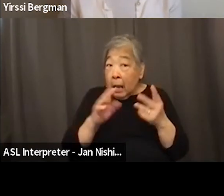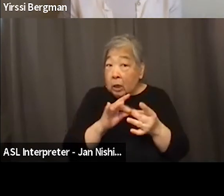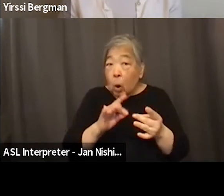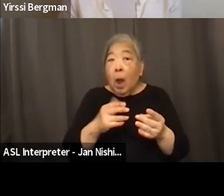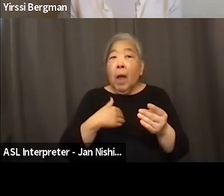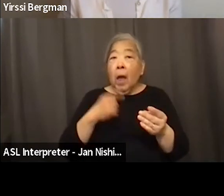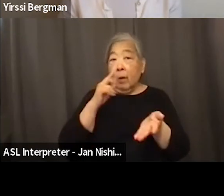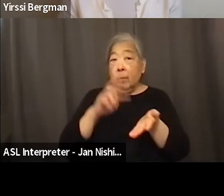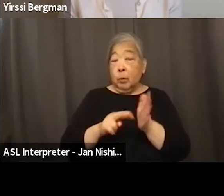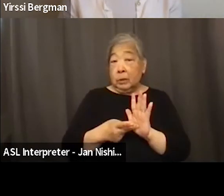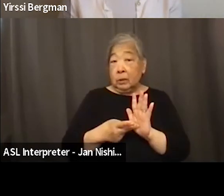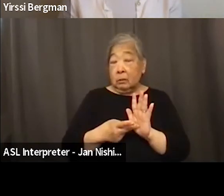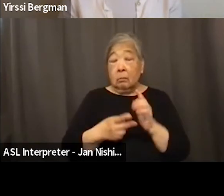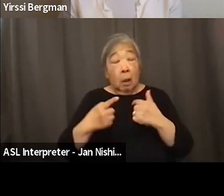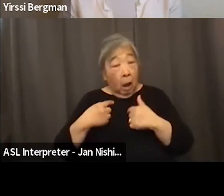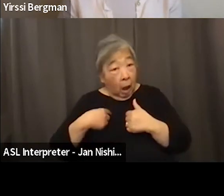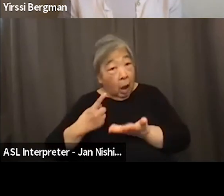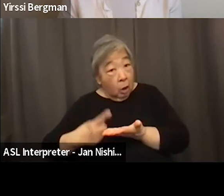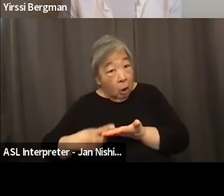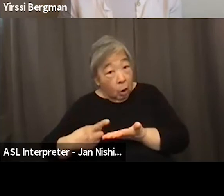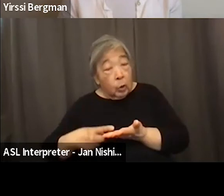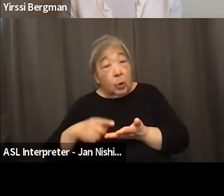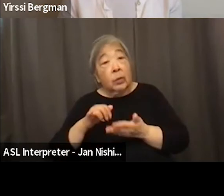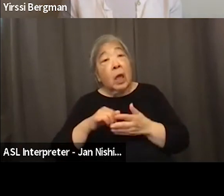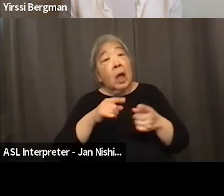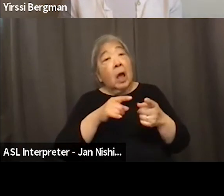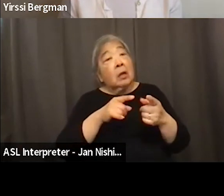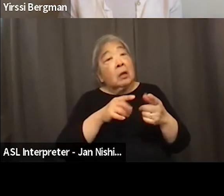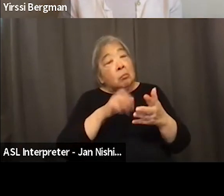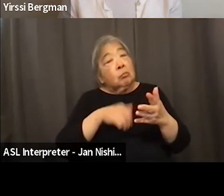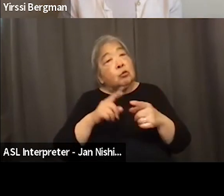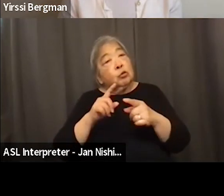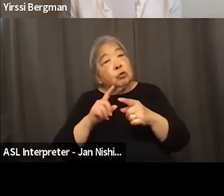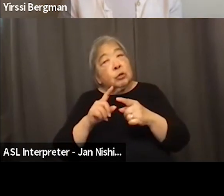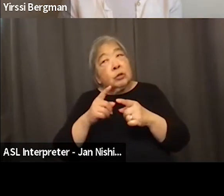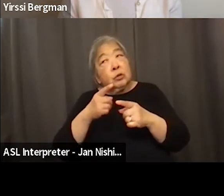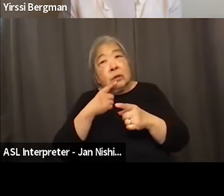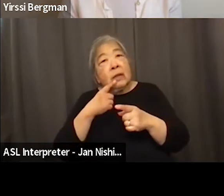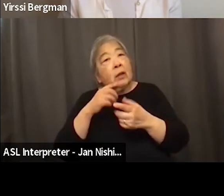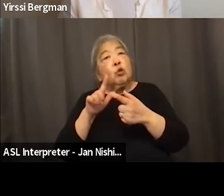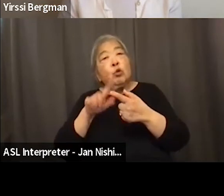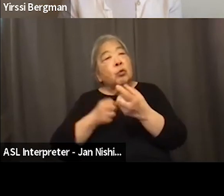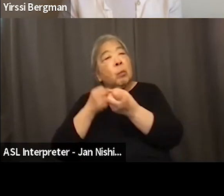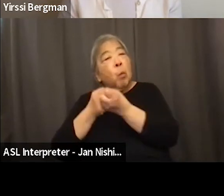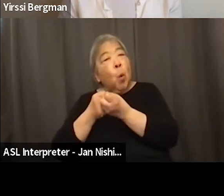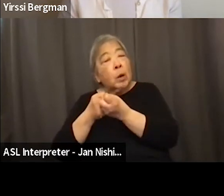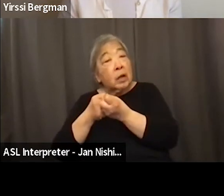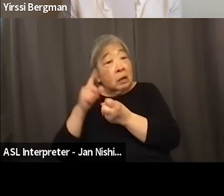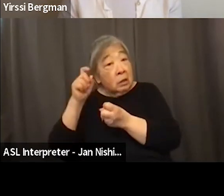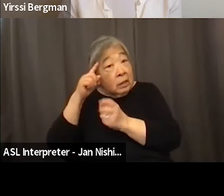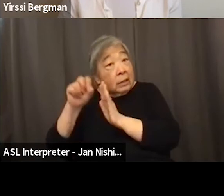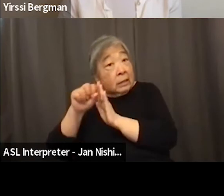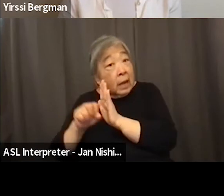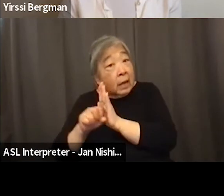to, I would argue, it is to legitimize the state. And if we see the